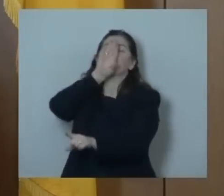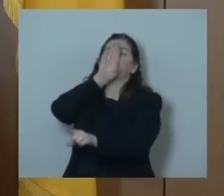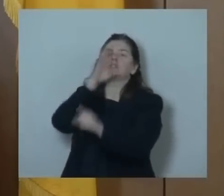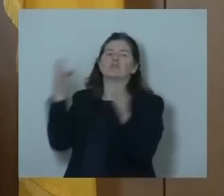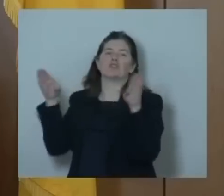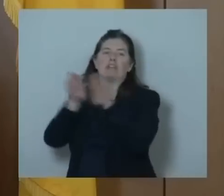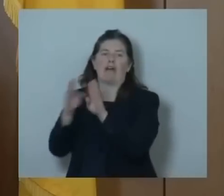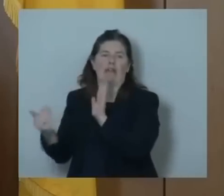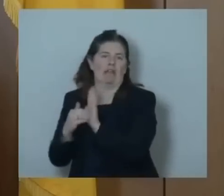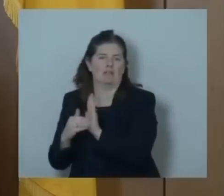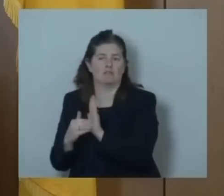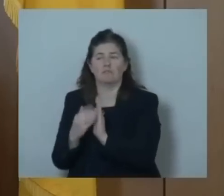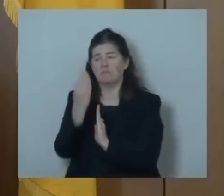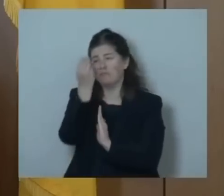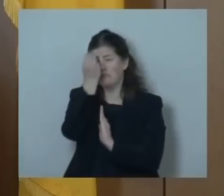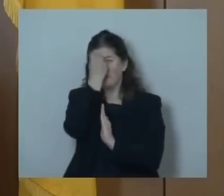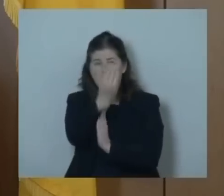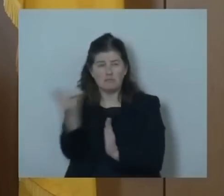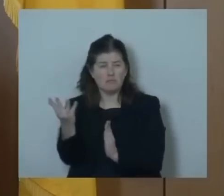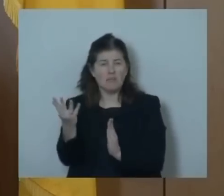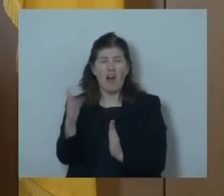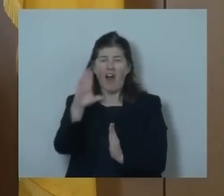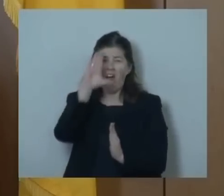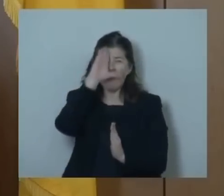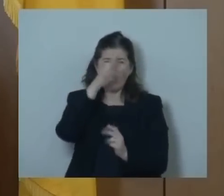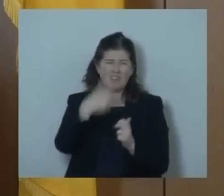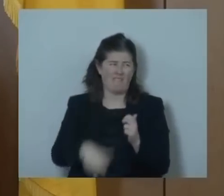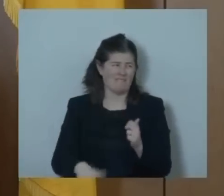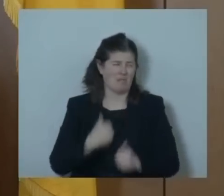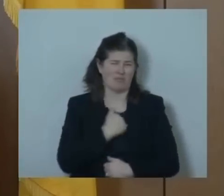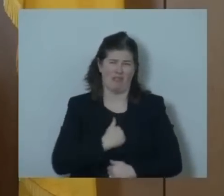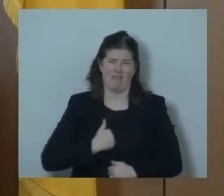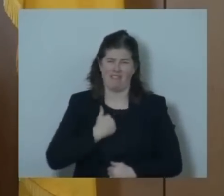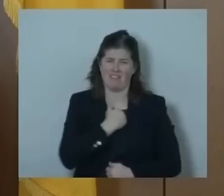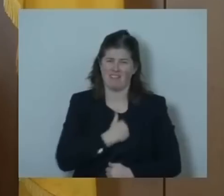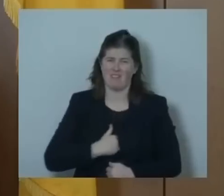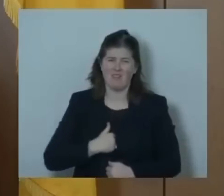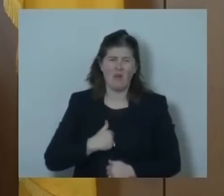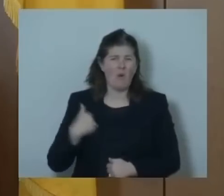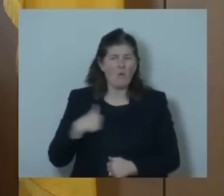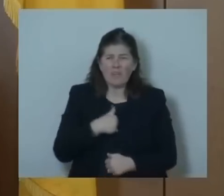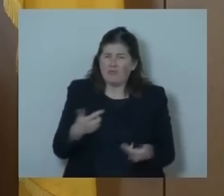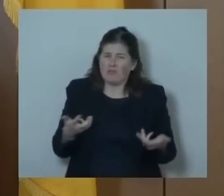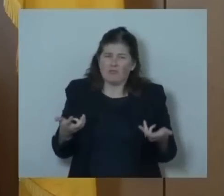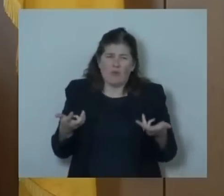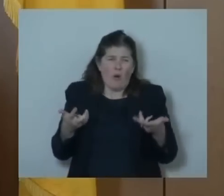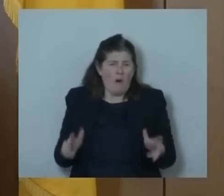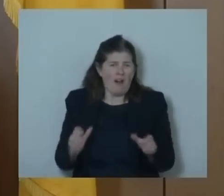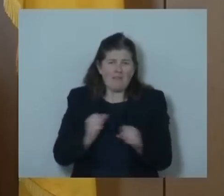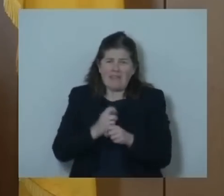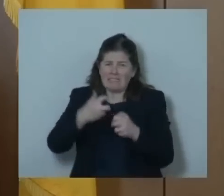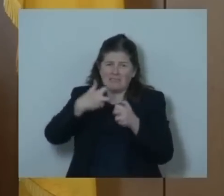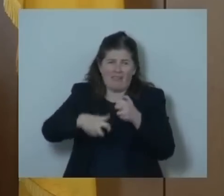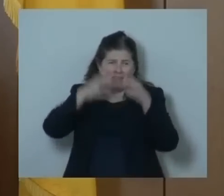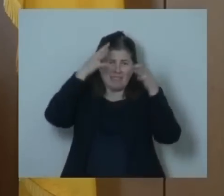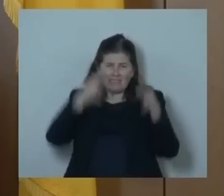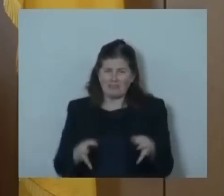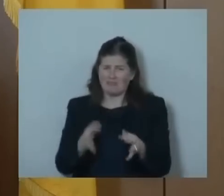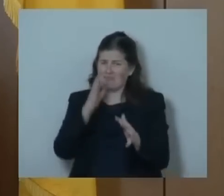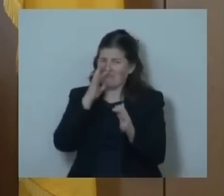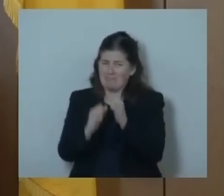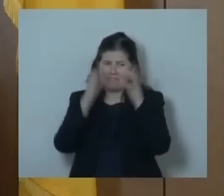very clear, and I know this is hard for people to hear, and I'm sorry about that. Nobody wants to make hard decisions, right?